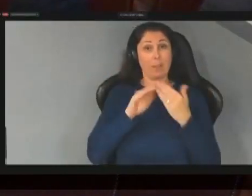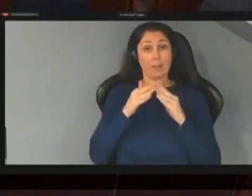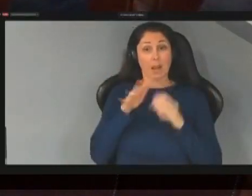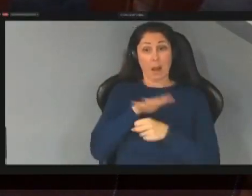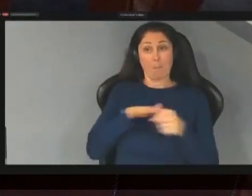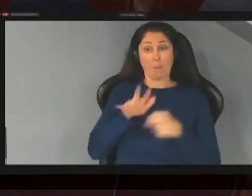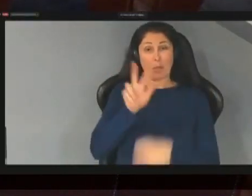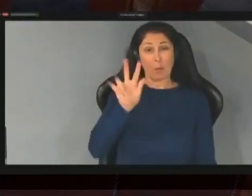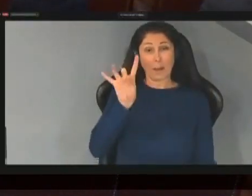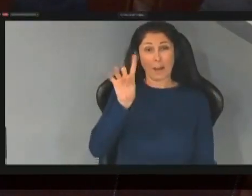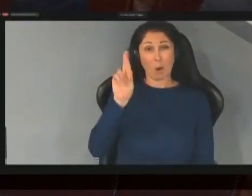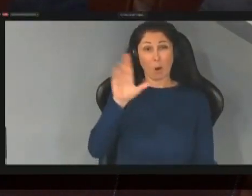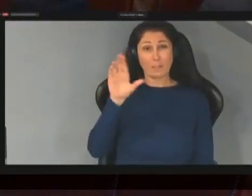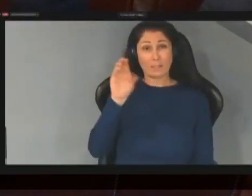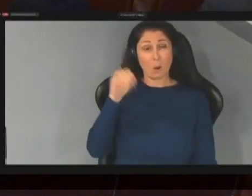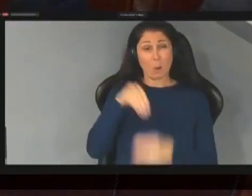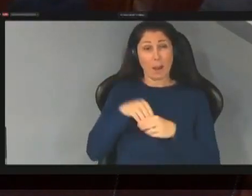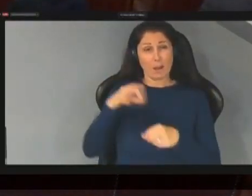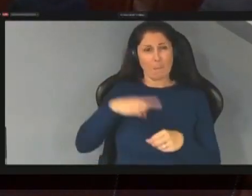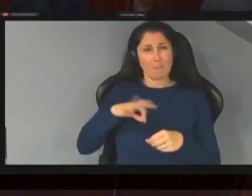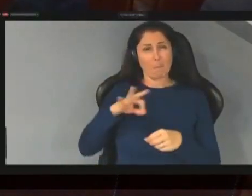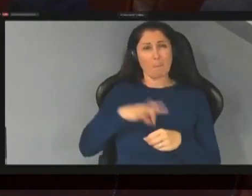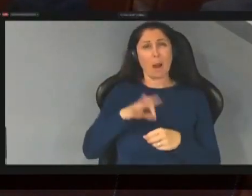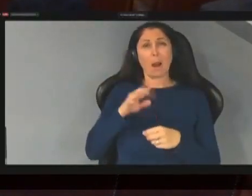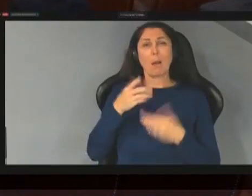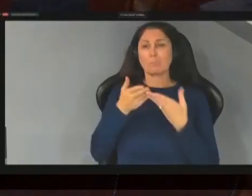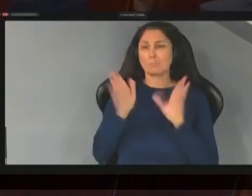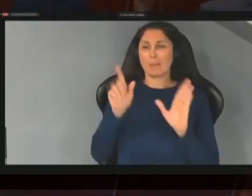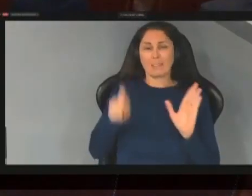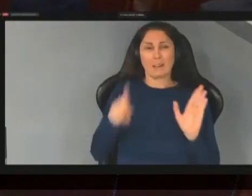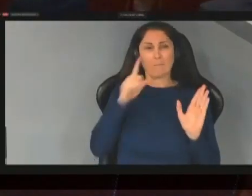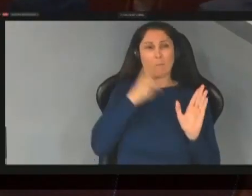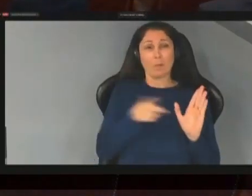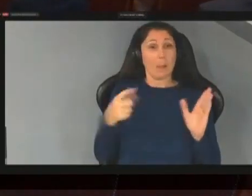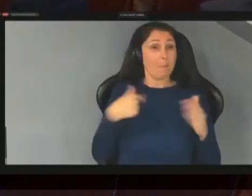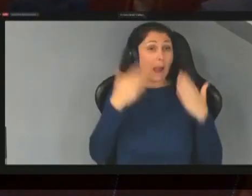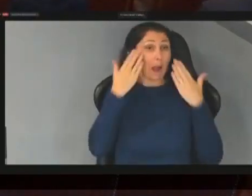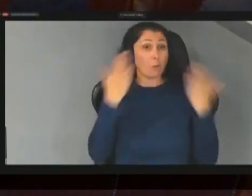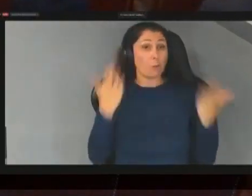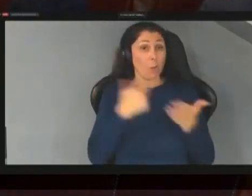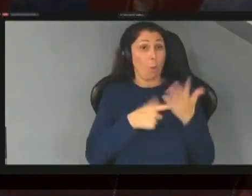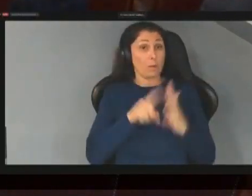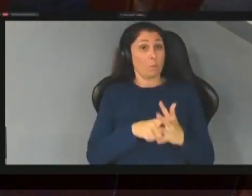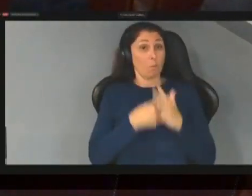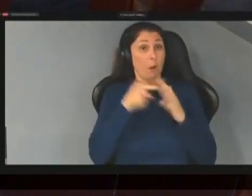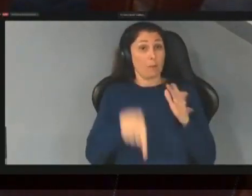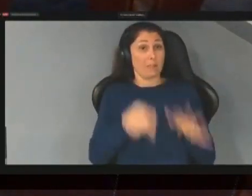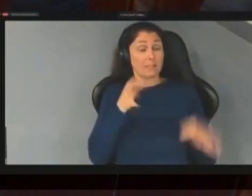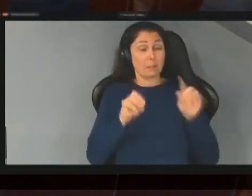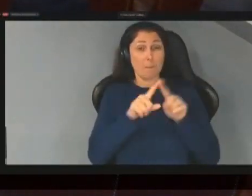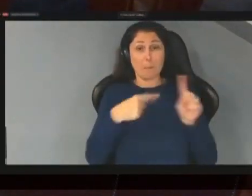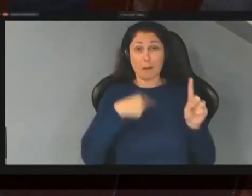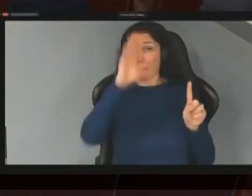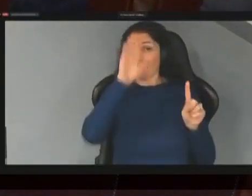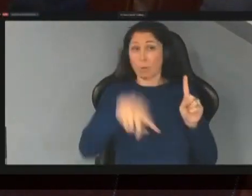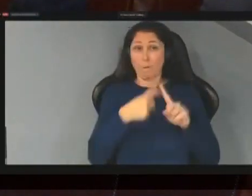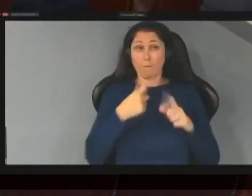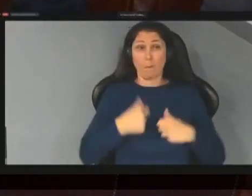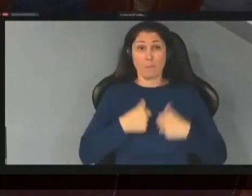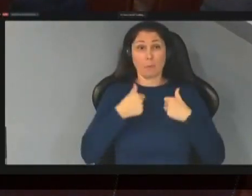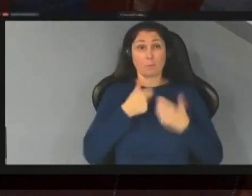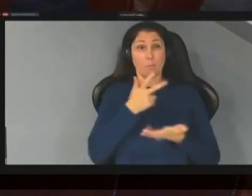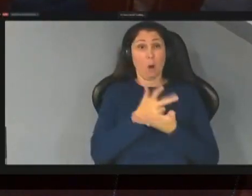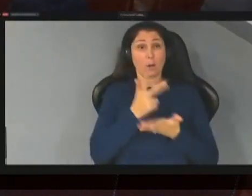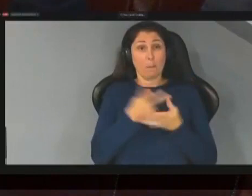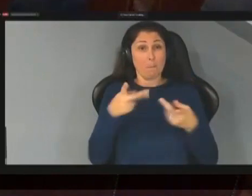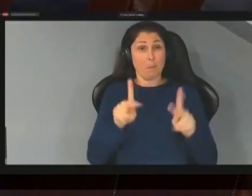RCOs in Pittsburgh speaks to the need for them. I don't know what has prompted this hearing, but I do know from the residential parking permit